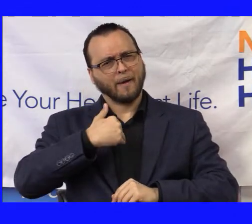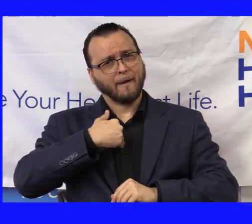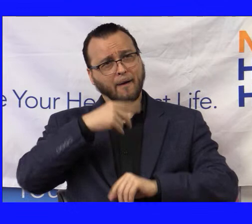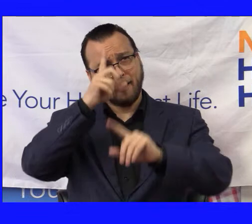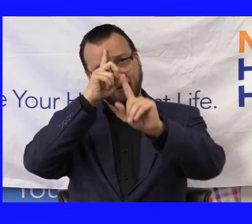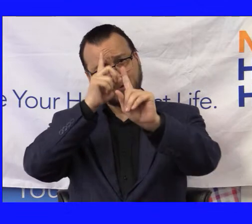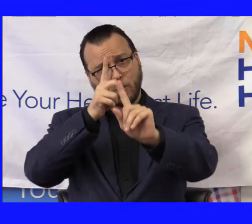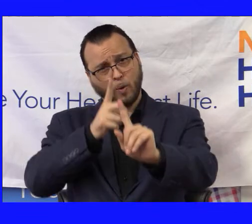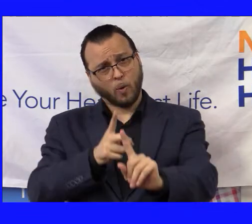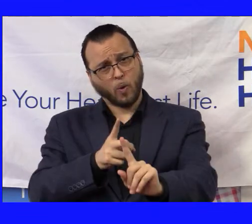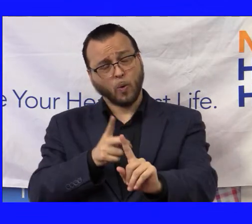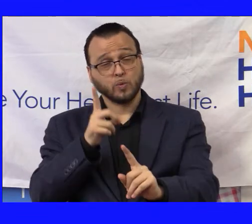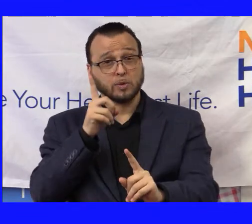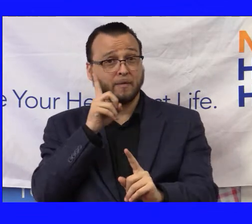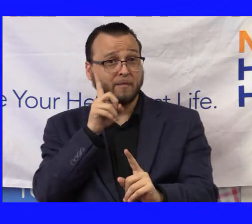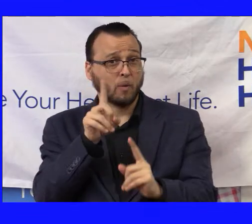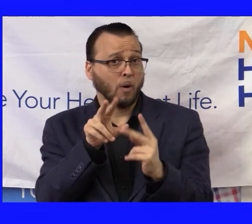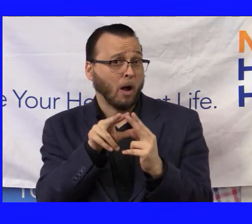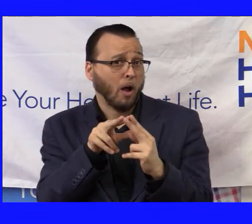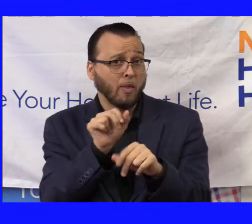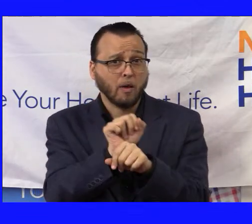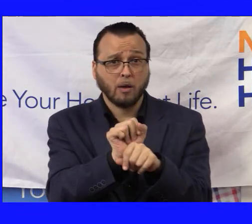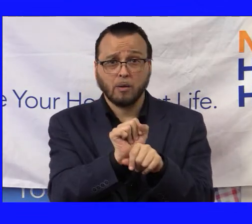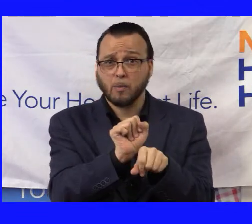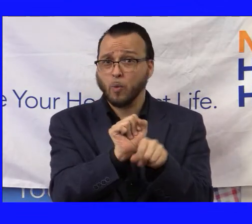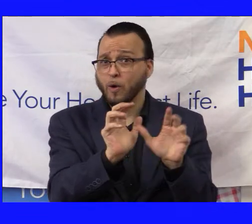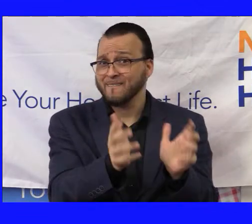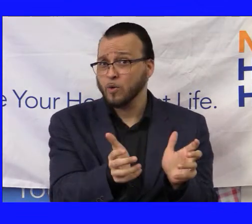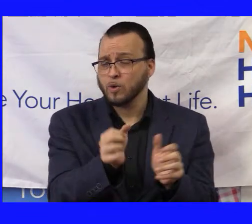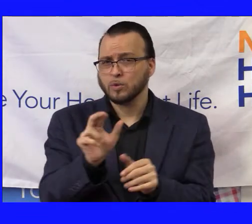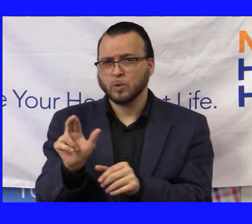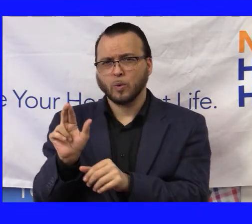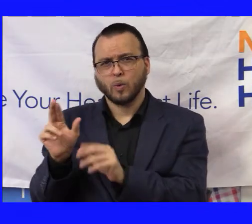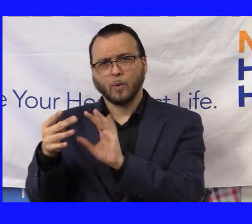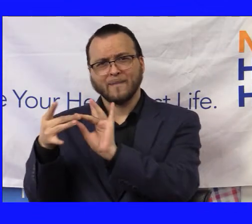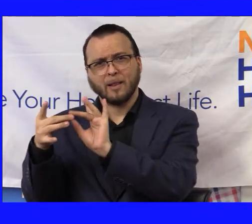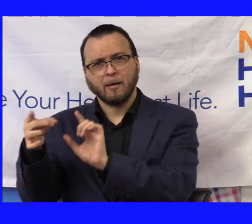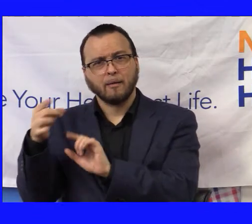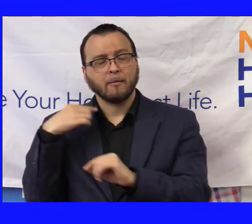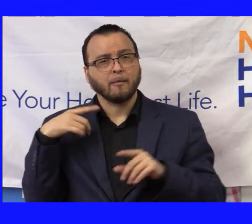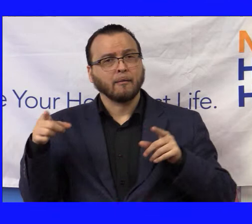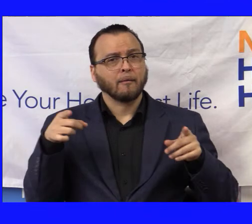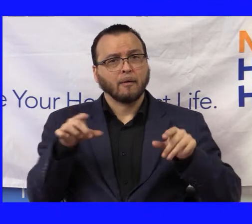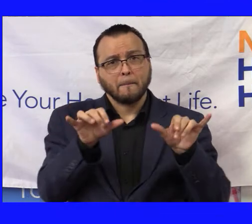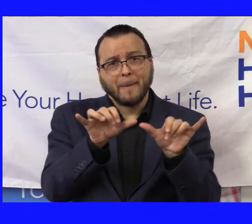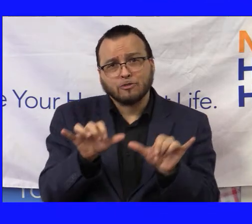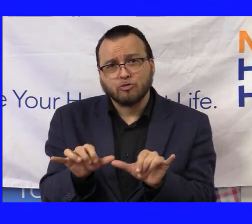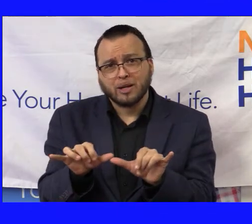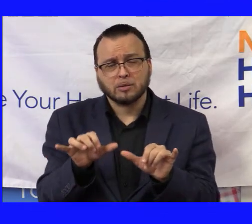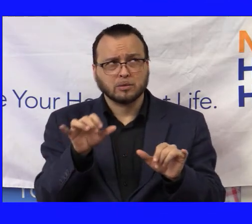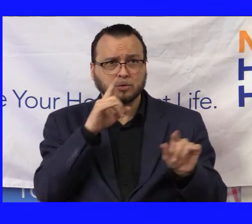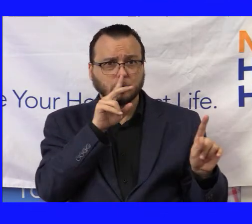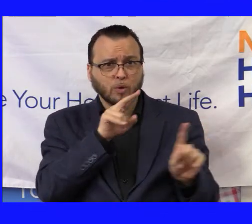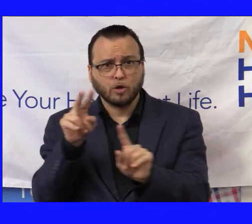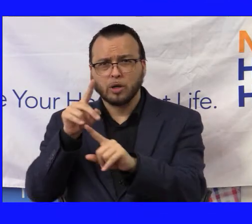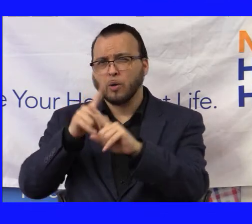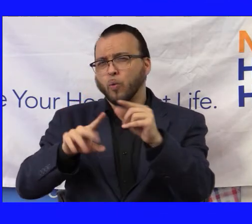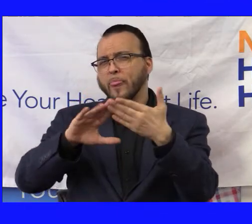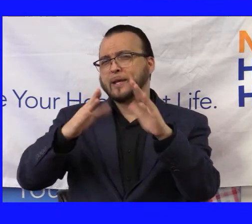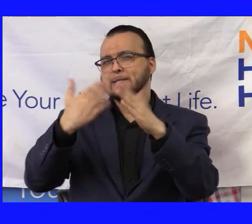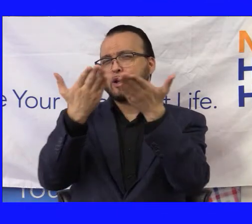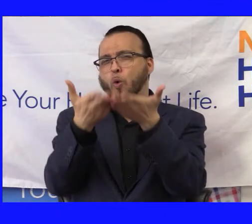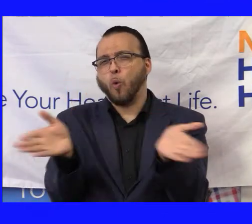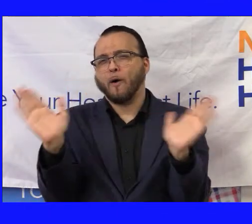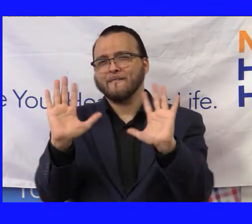for either, on the employee workforce side or affiliate or metrics where we kind of look at our, the city population